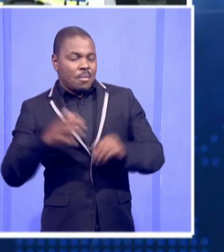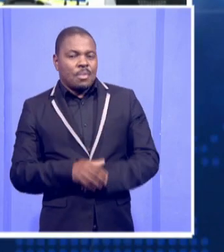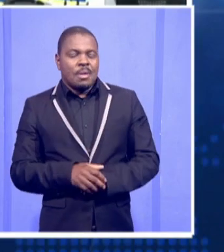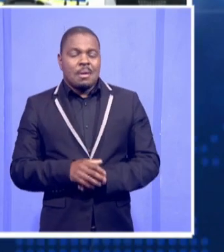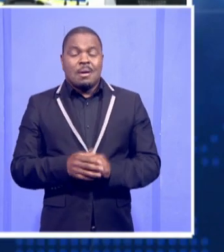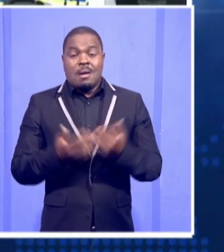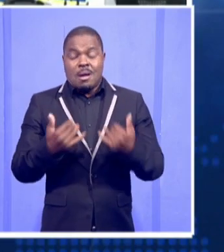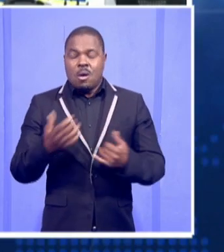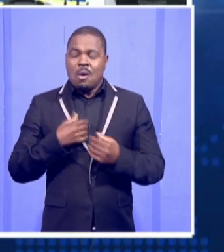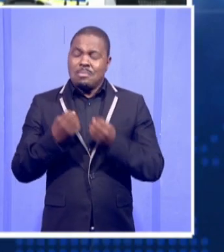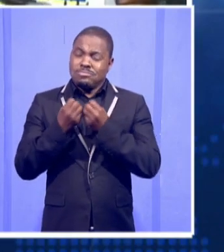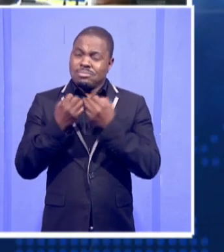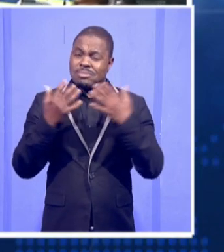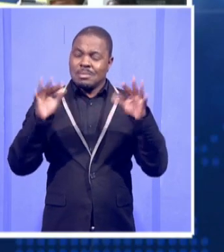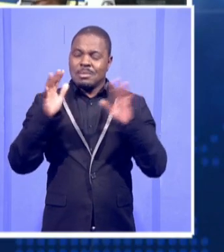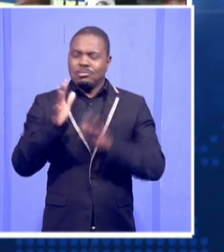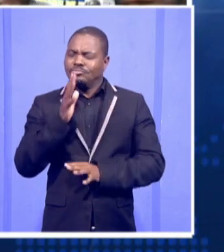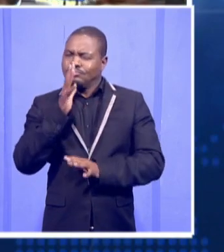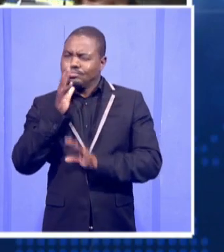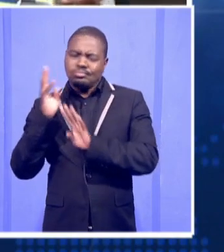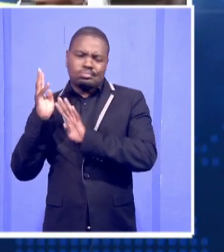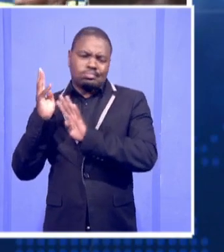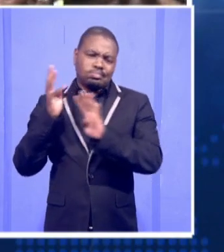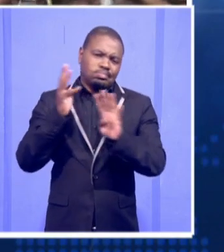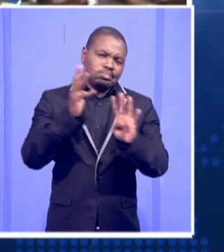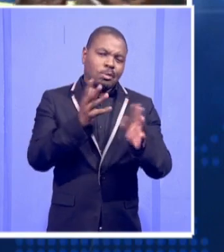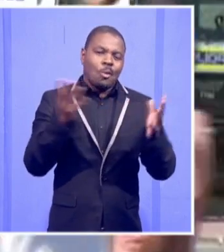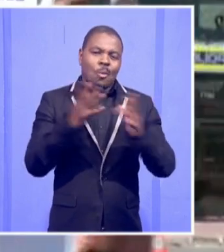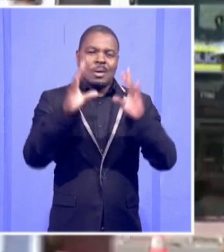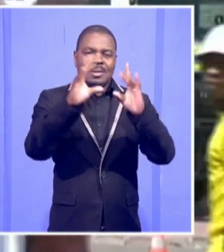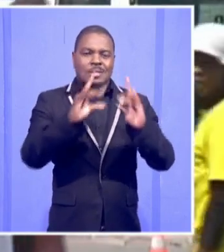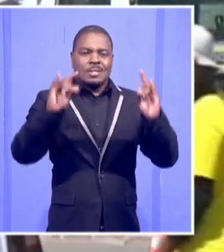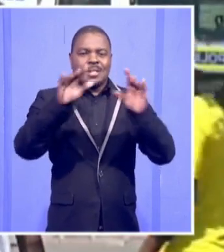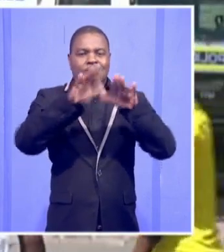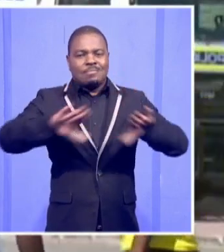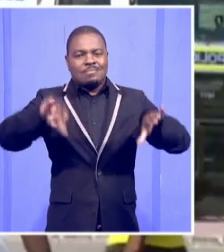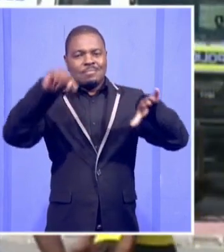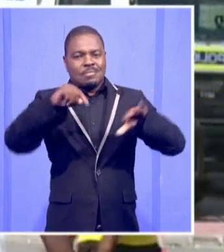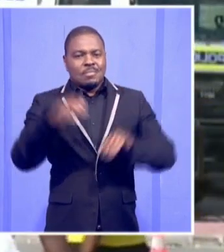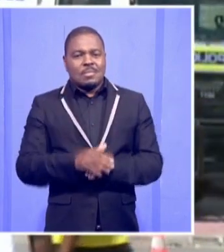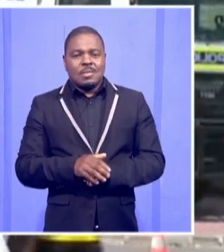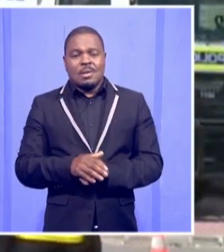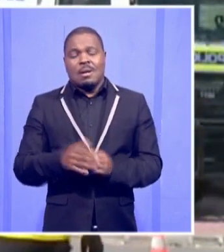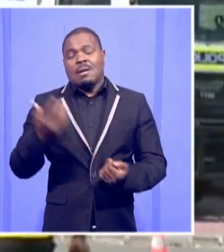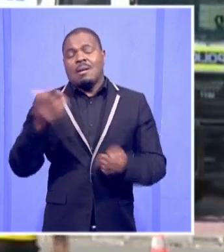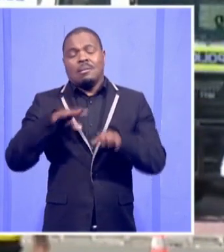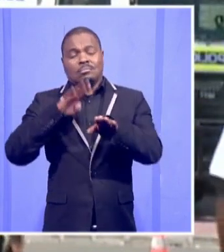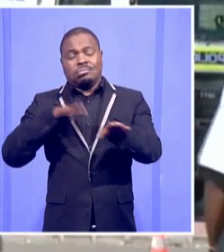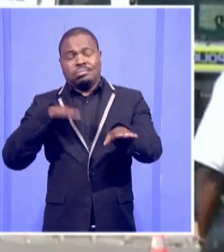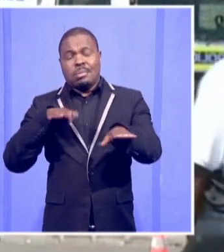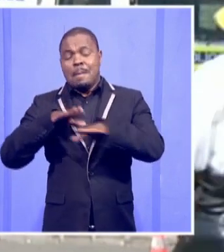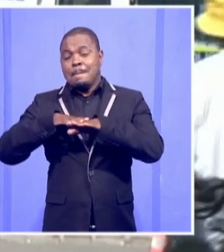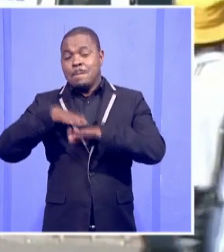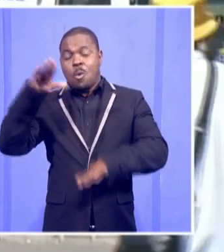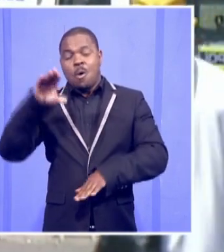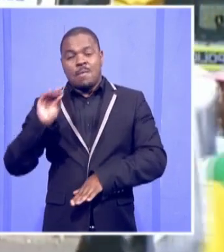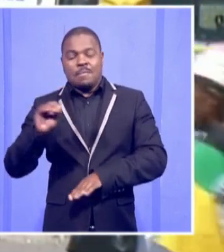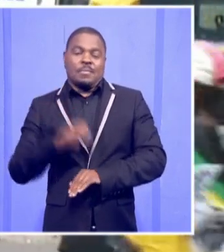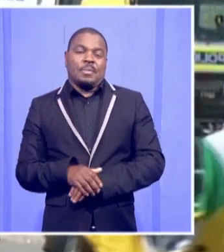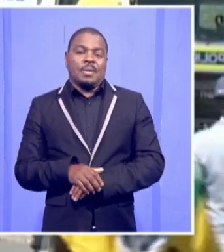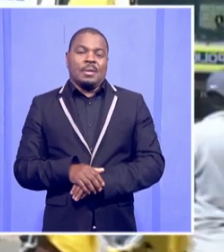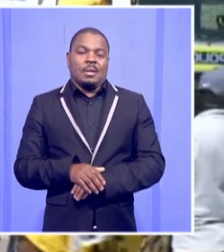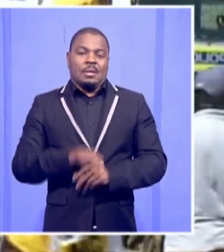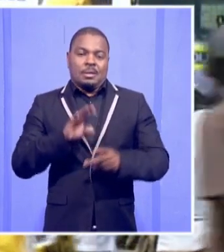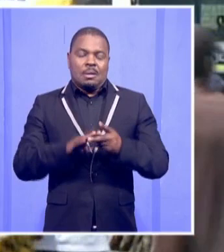people have made their way into the stadium. There's quite a high level of traffic congestion, and a lot of